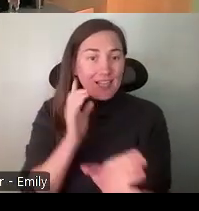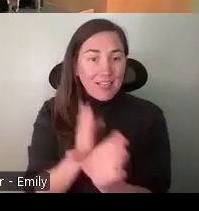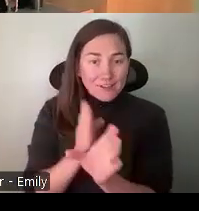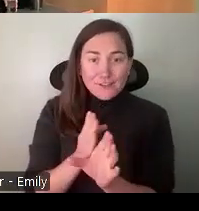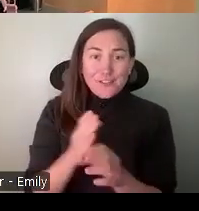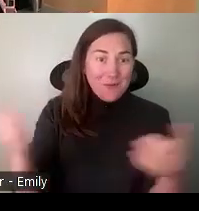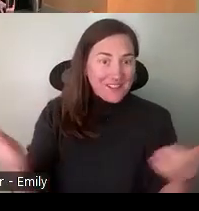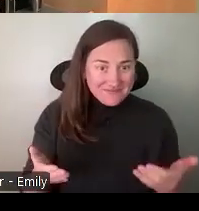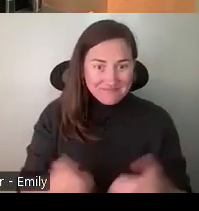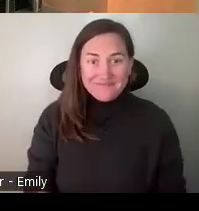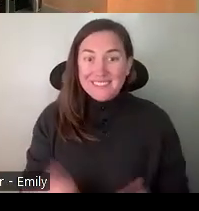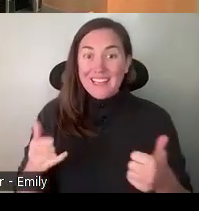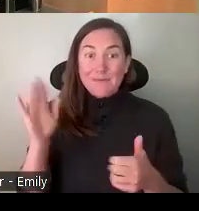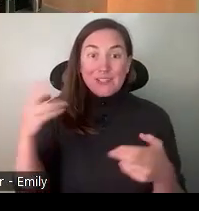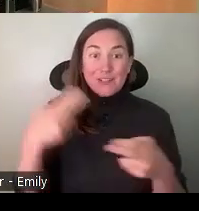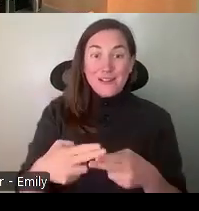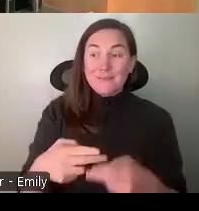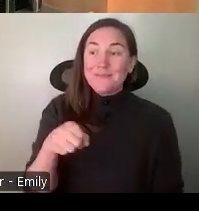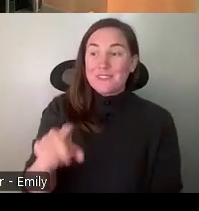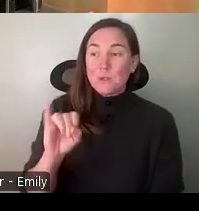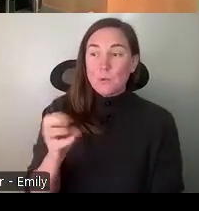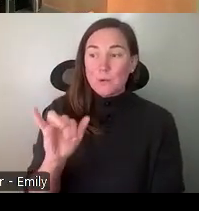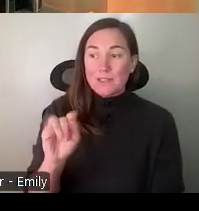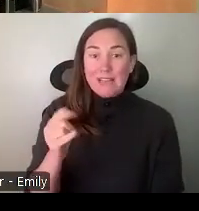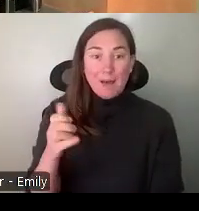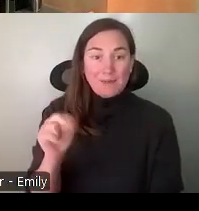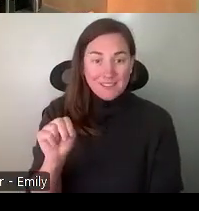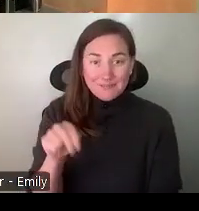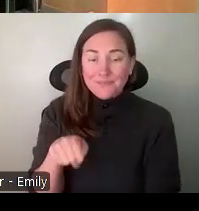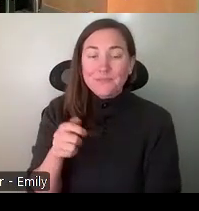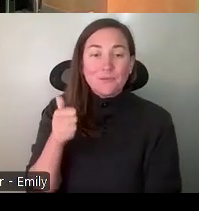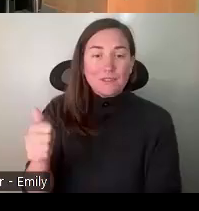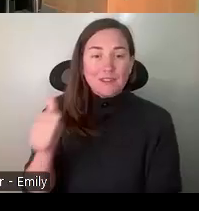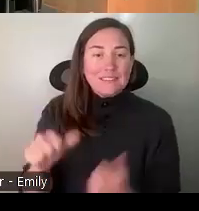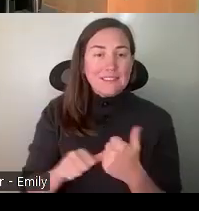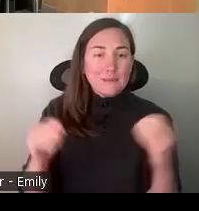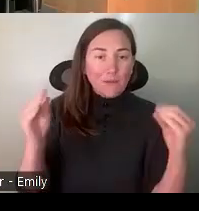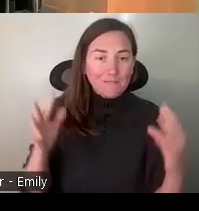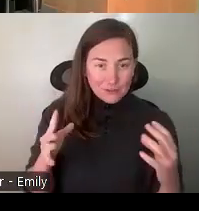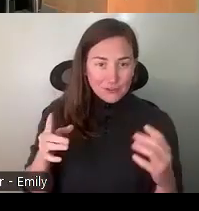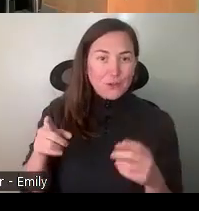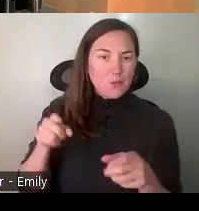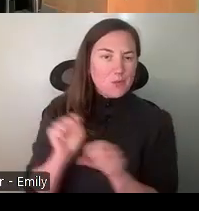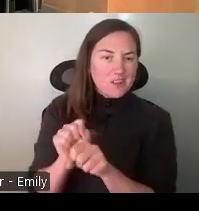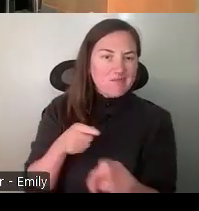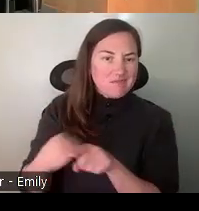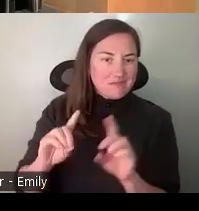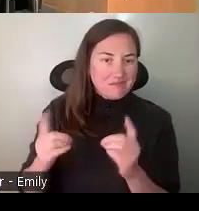Today, our presenter is Judy Thompson, who is an assistant professor in the Department of